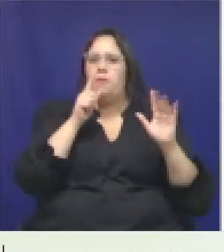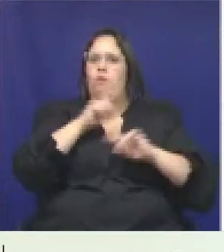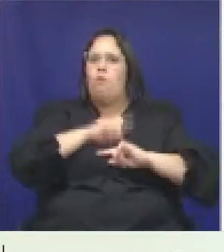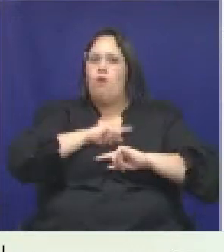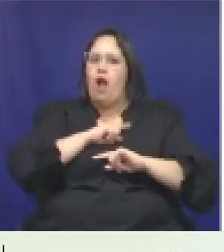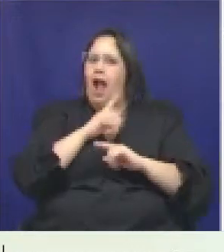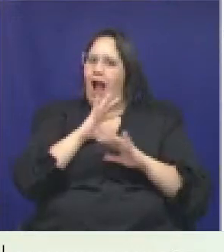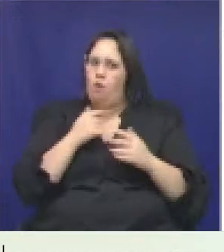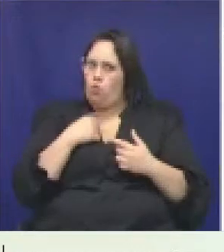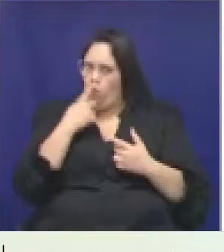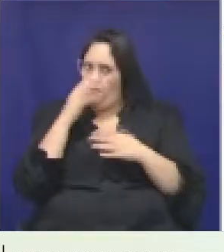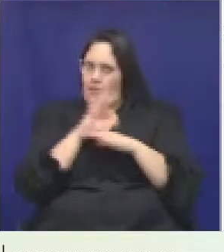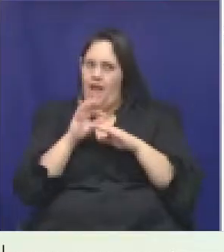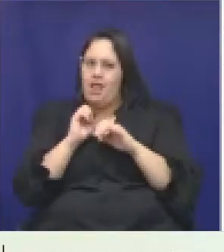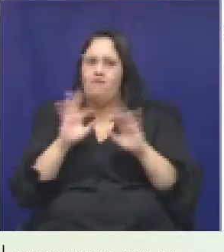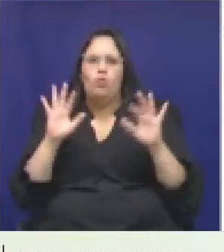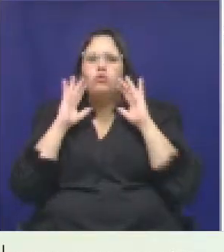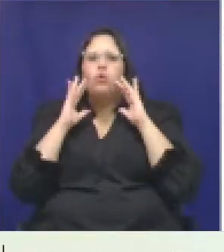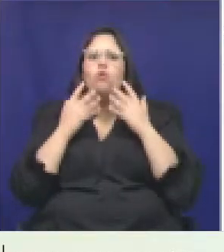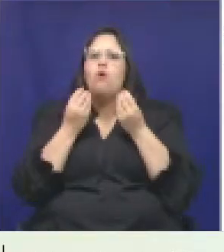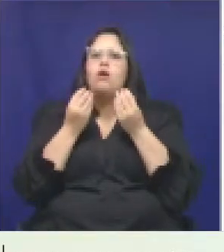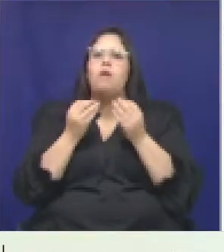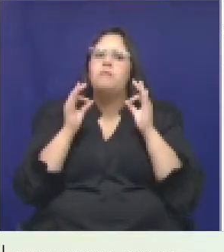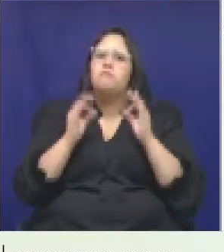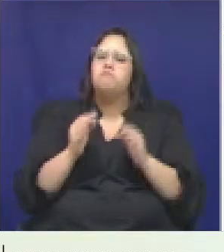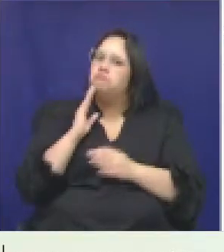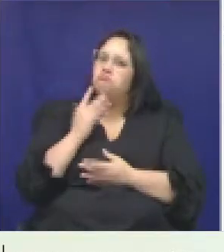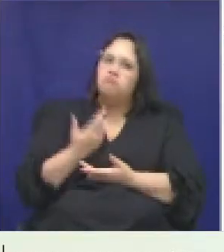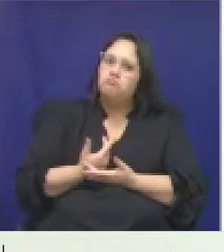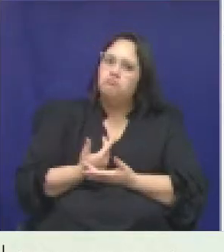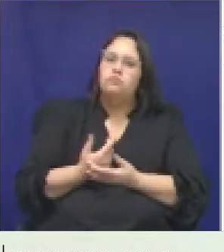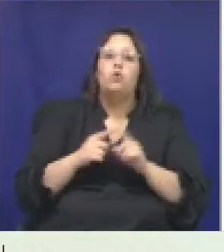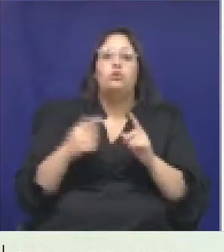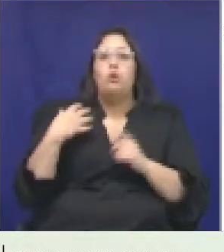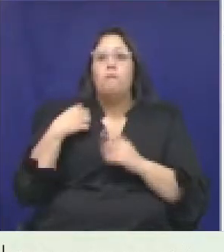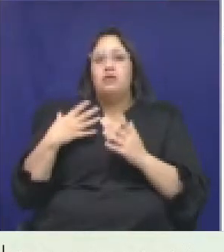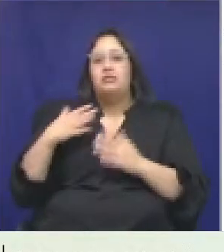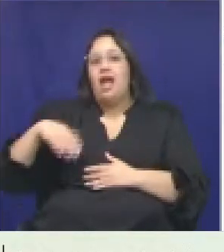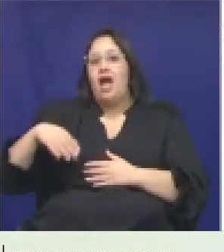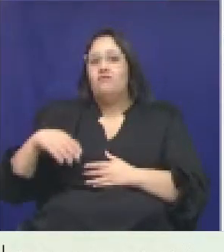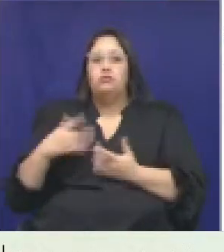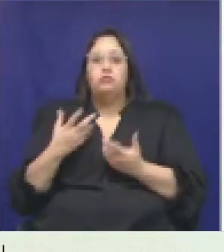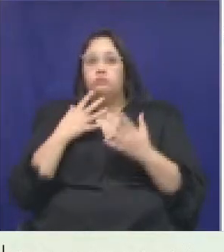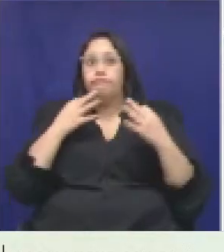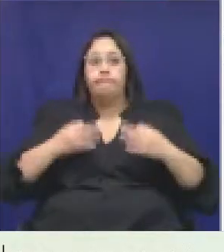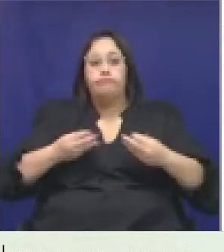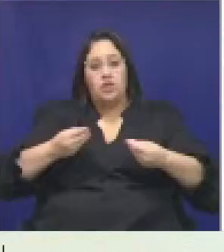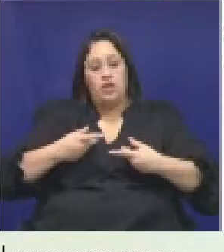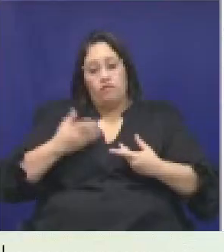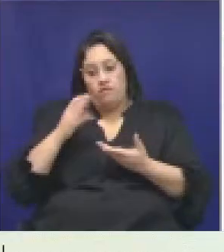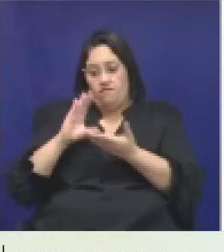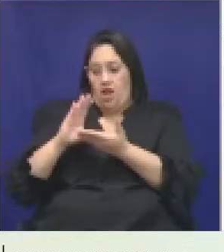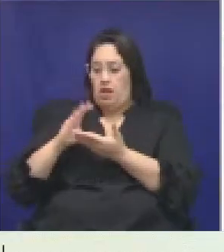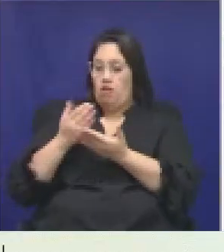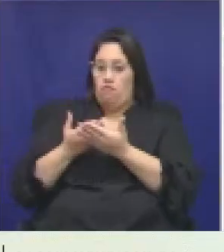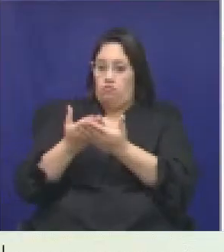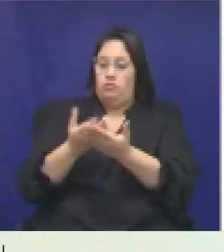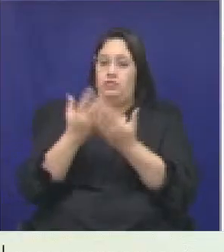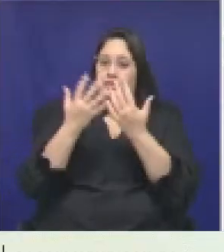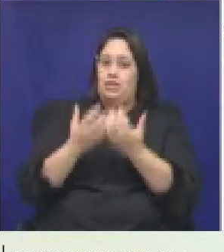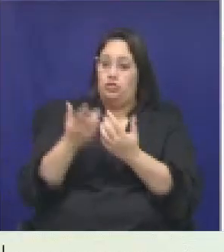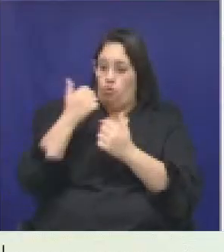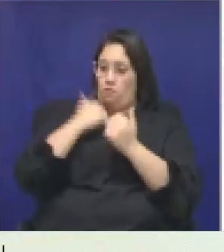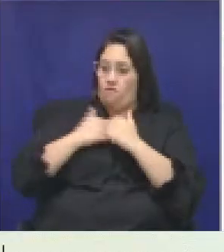How are we supposed to plan when we don't know the numbers? The Minister has also not guaranteed sufficient funding for Stats SA to